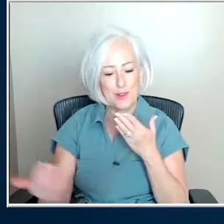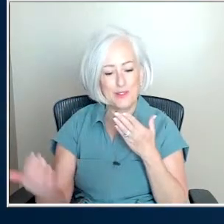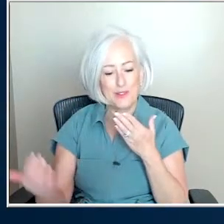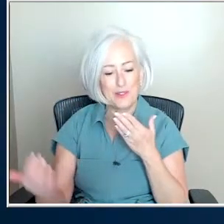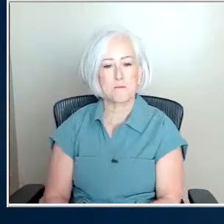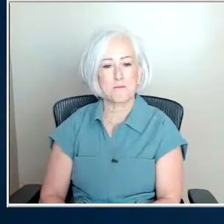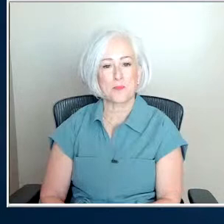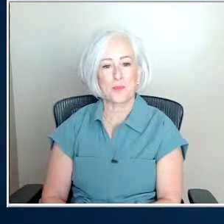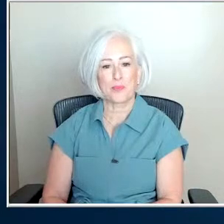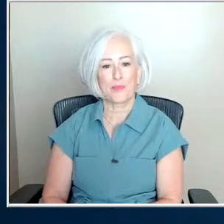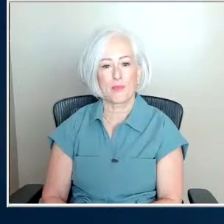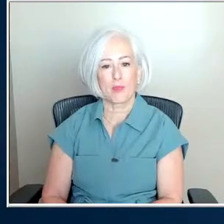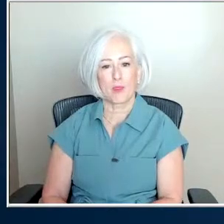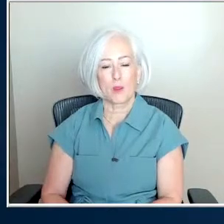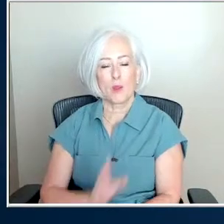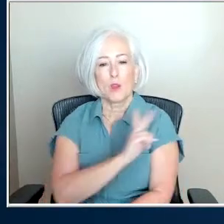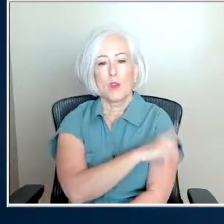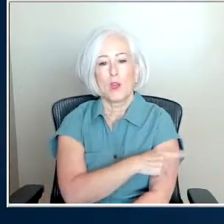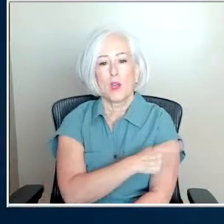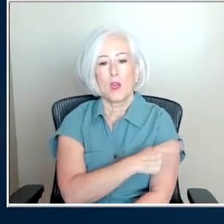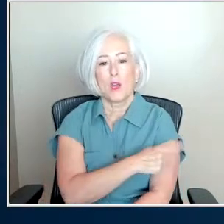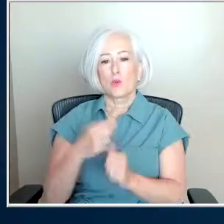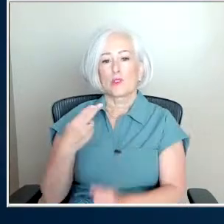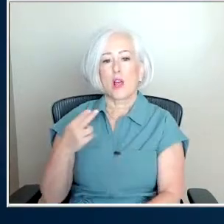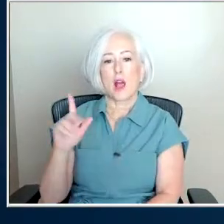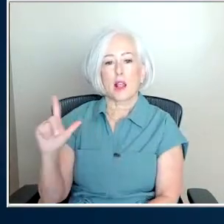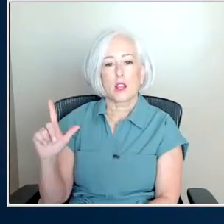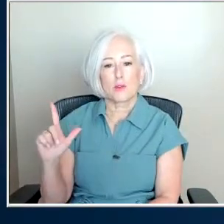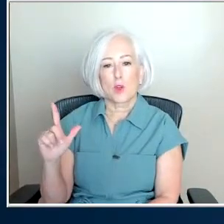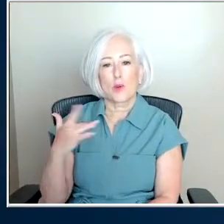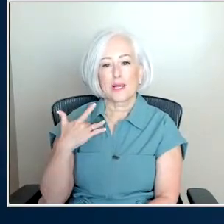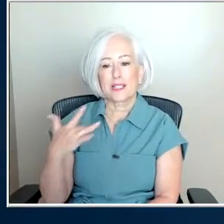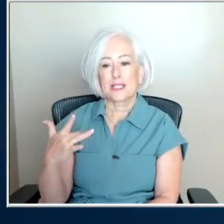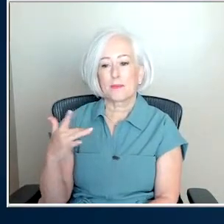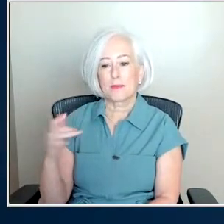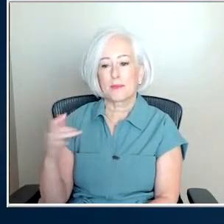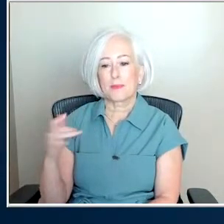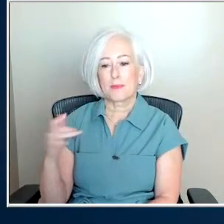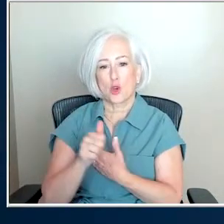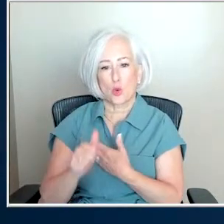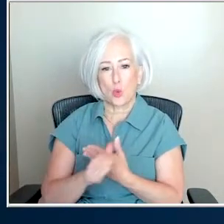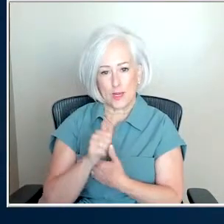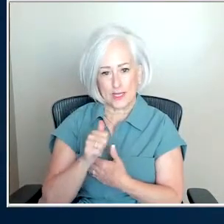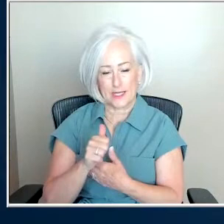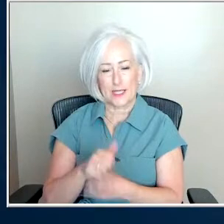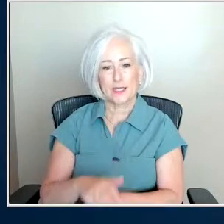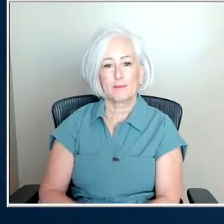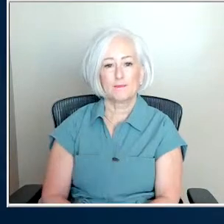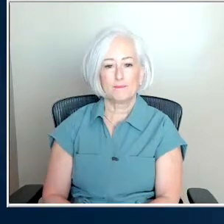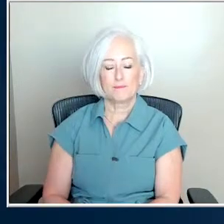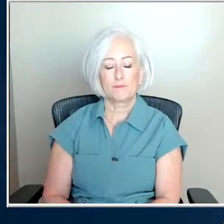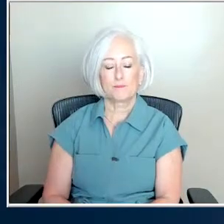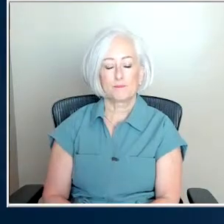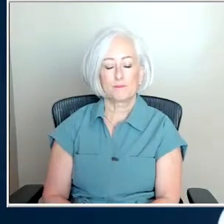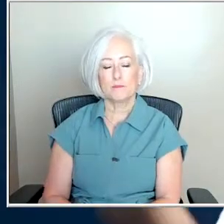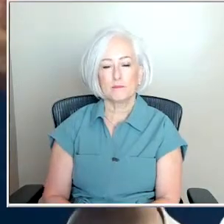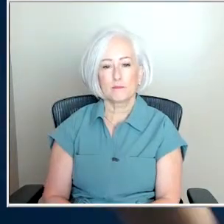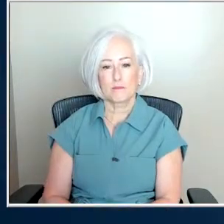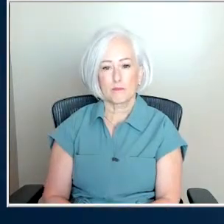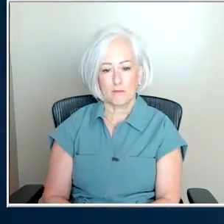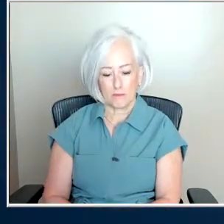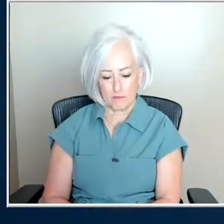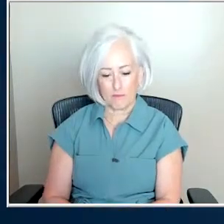And patients with Hodgkin's tend to have other risks. So as long as life will